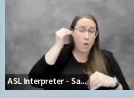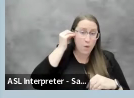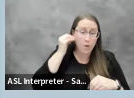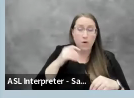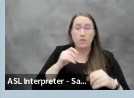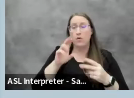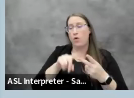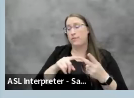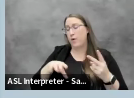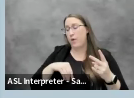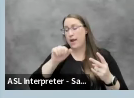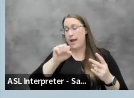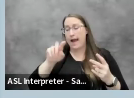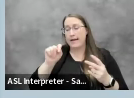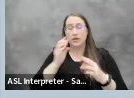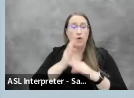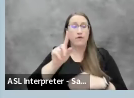own assets that exceed